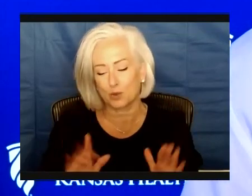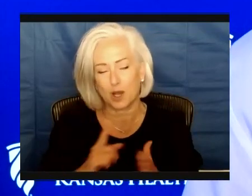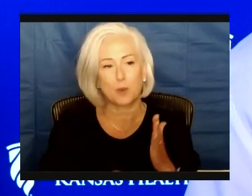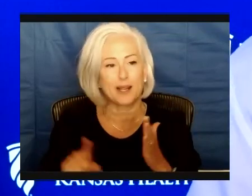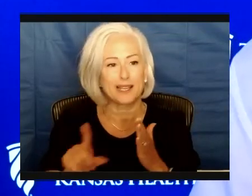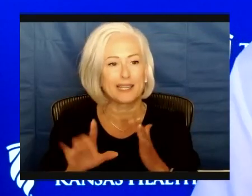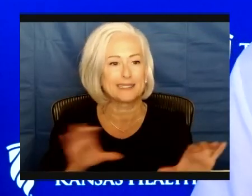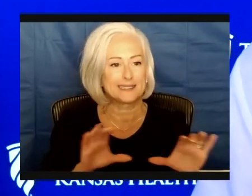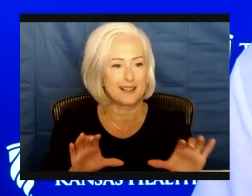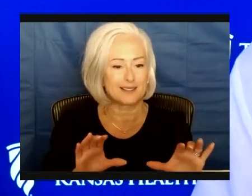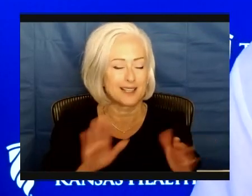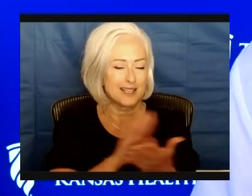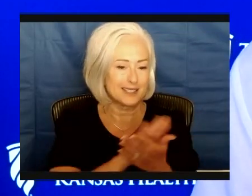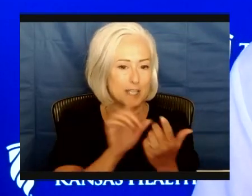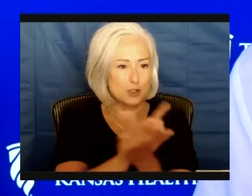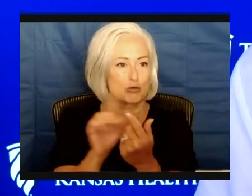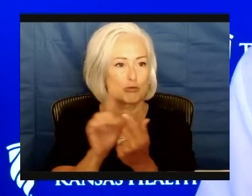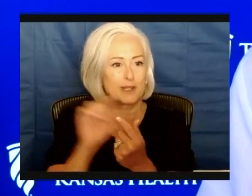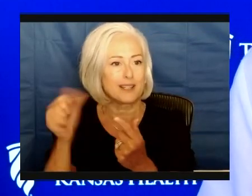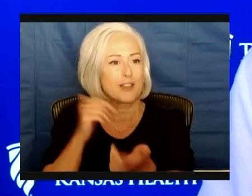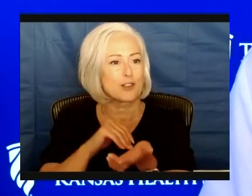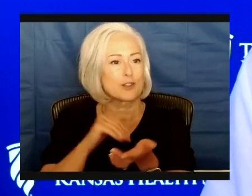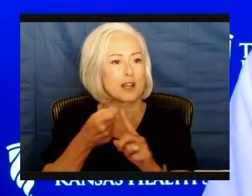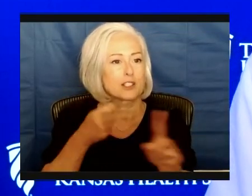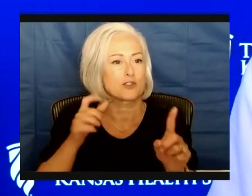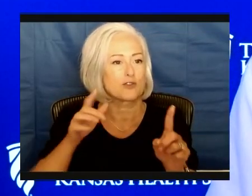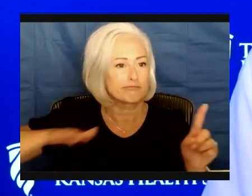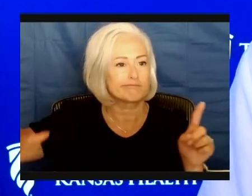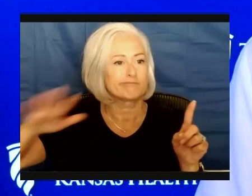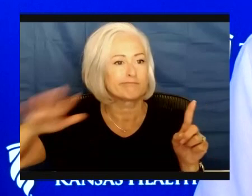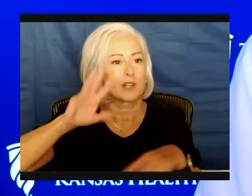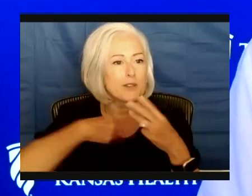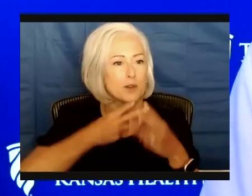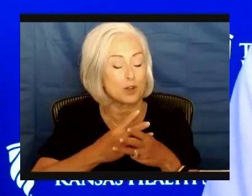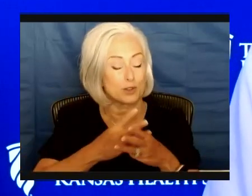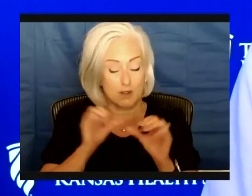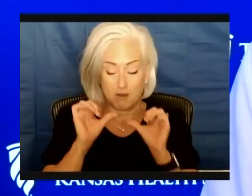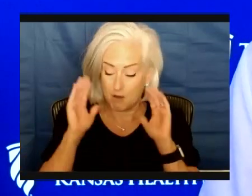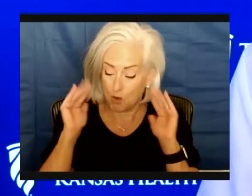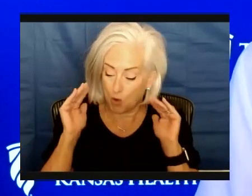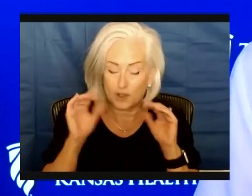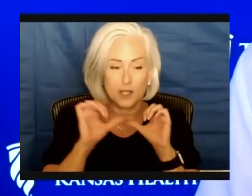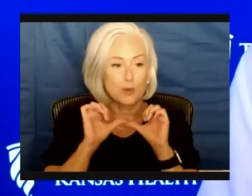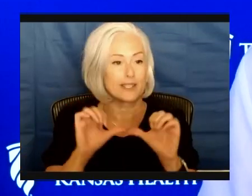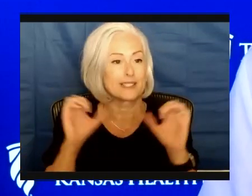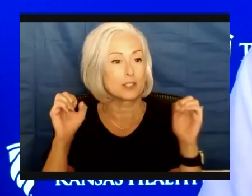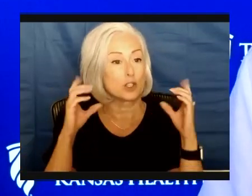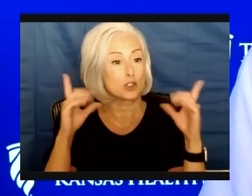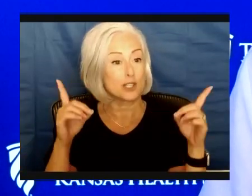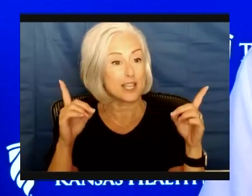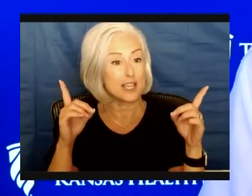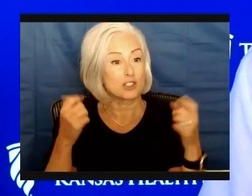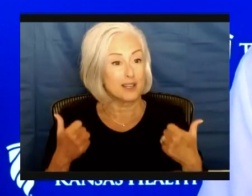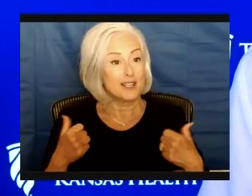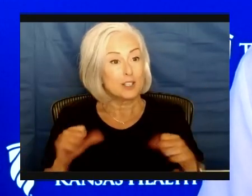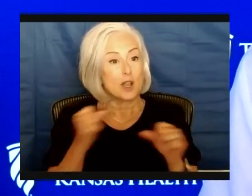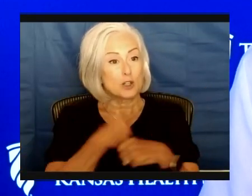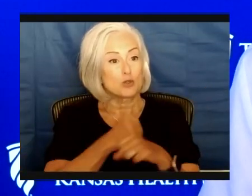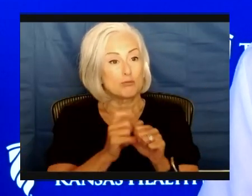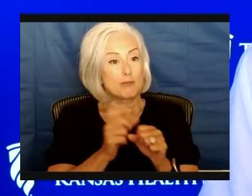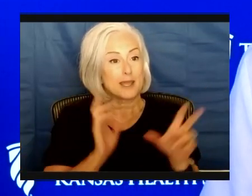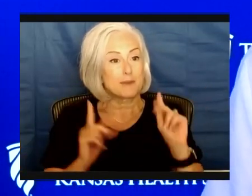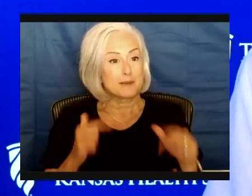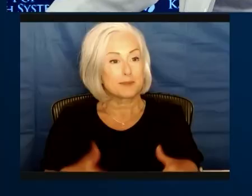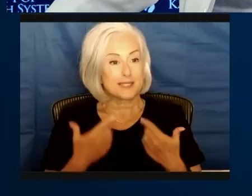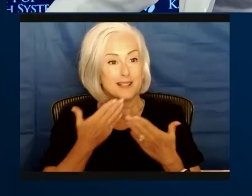physicians from around the world. And hopefully, we just continue education and trying to make people's lives better and improve their